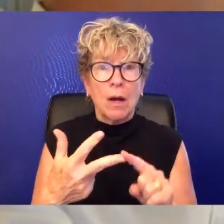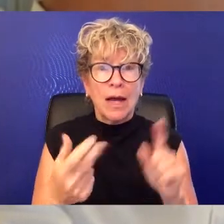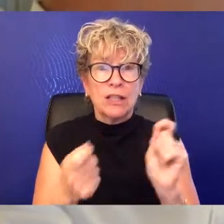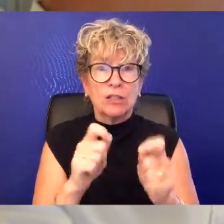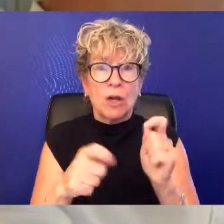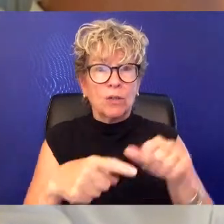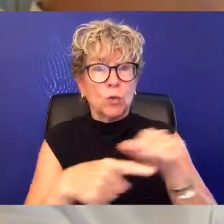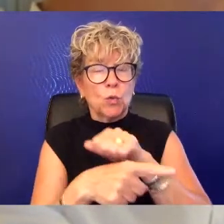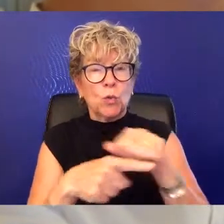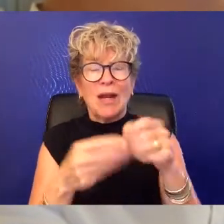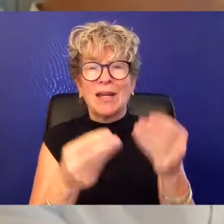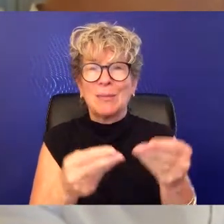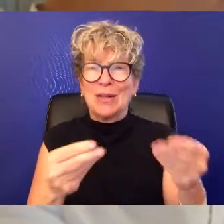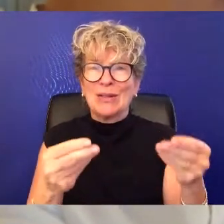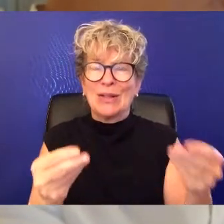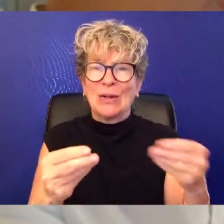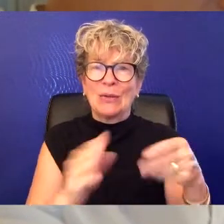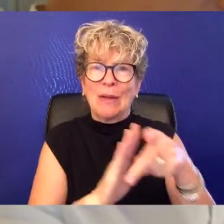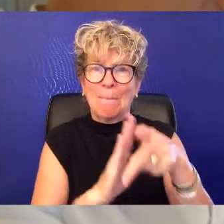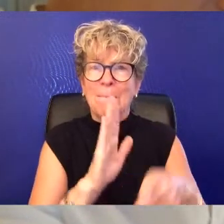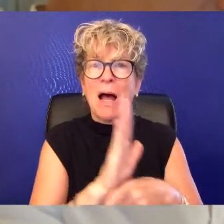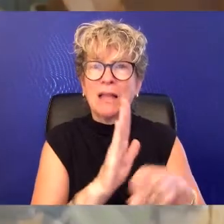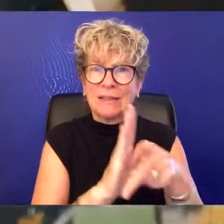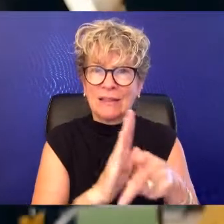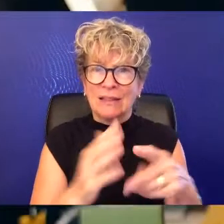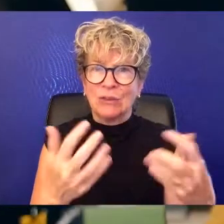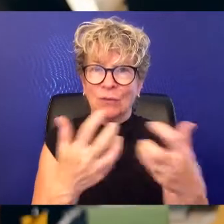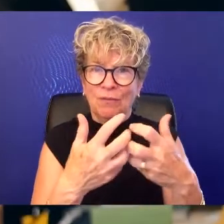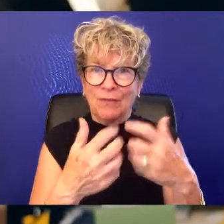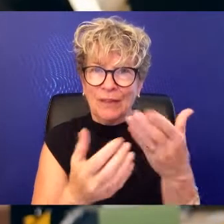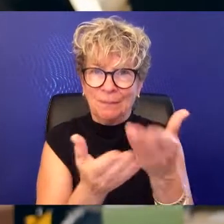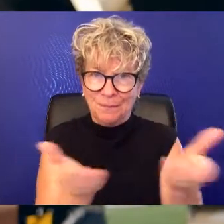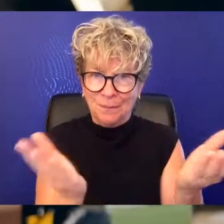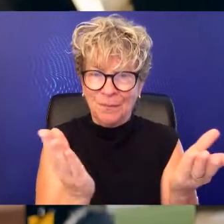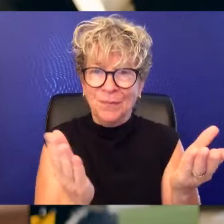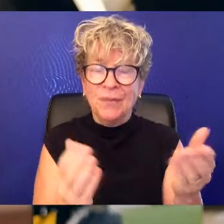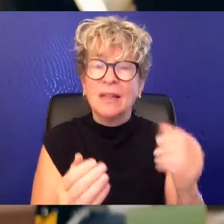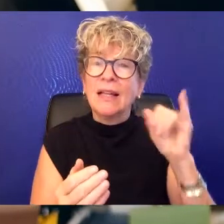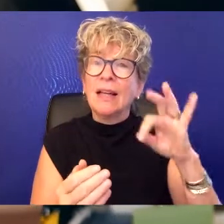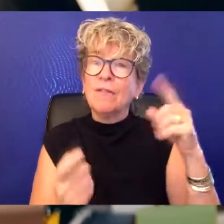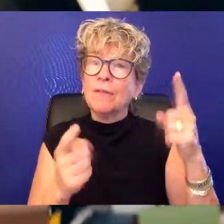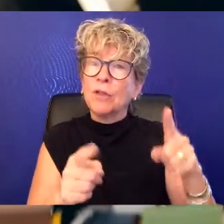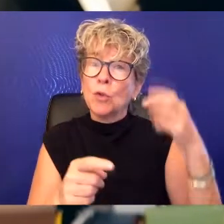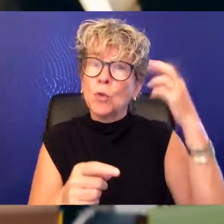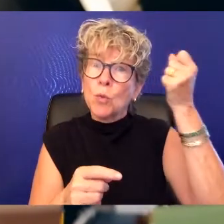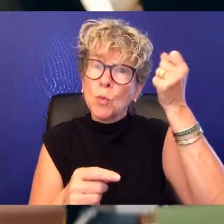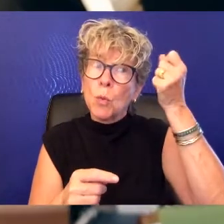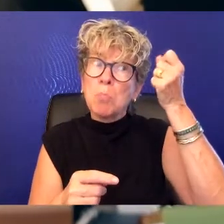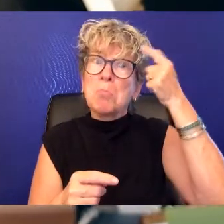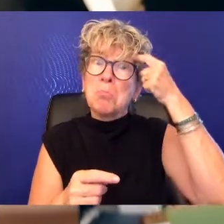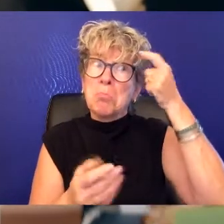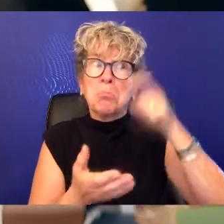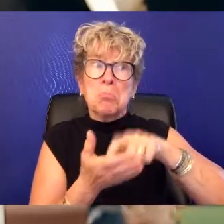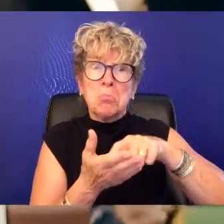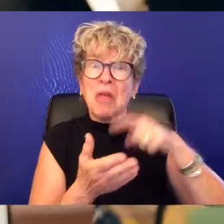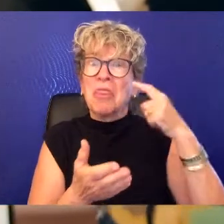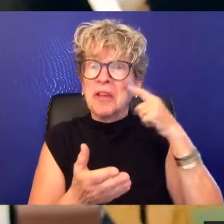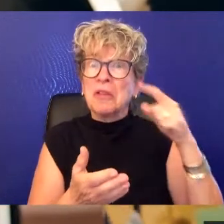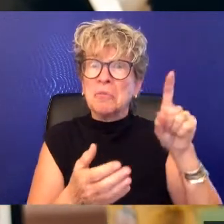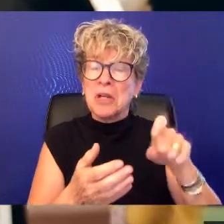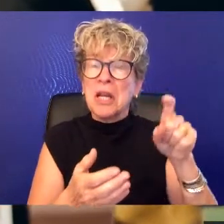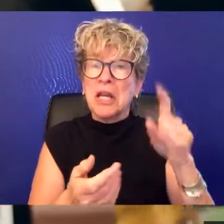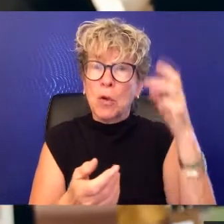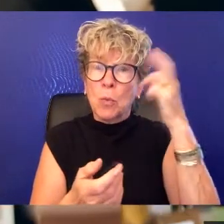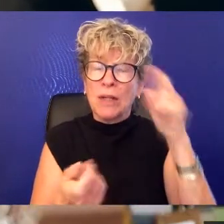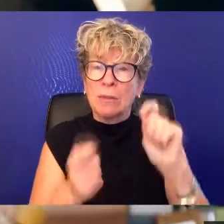adjusting or modifying training materials or policies. If you realize that you need an accommodation to do your job,